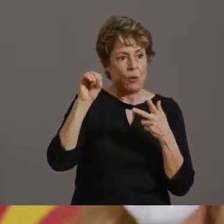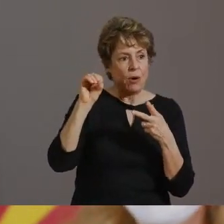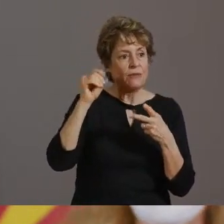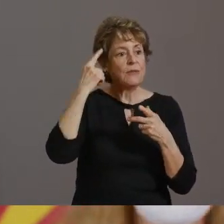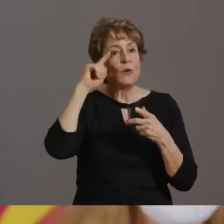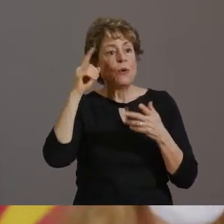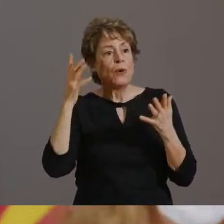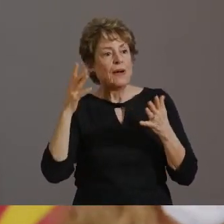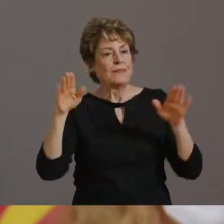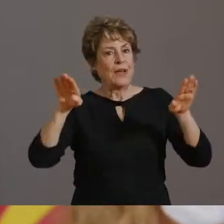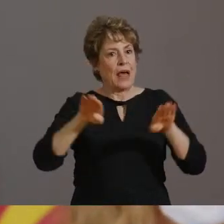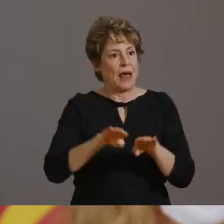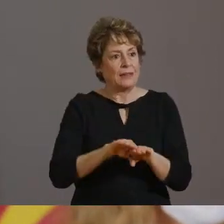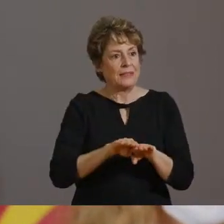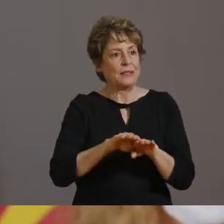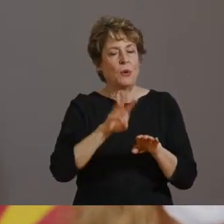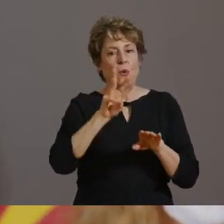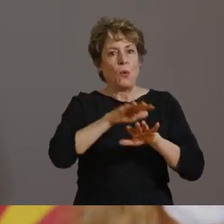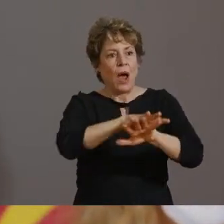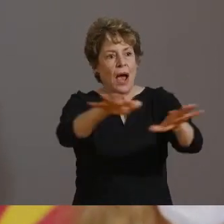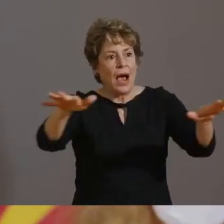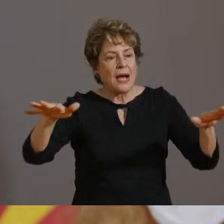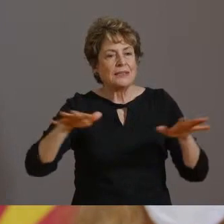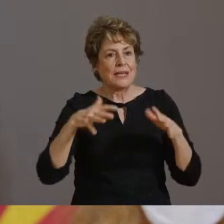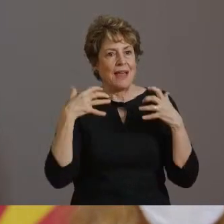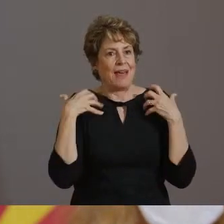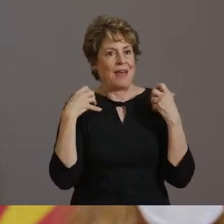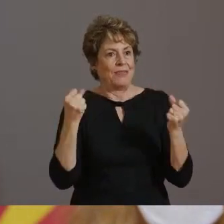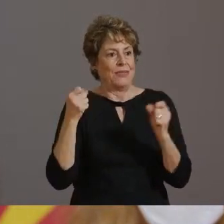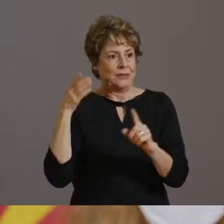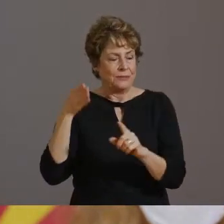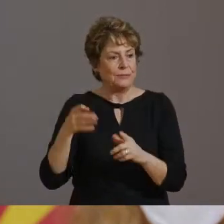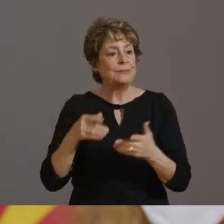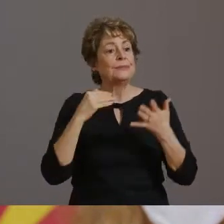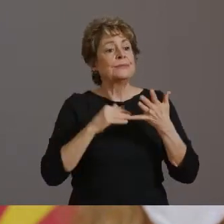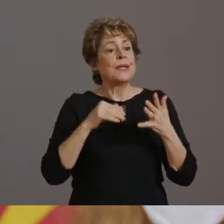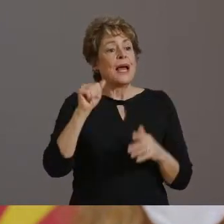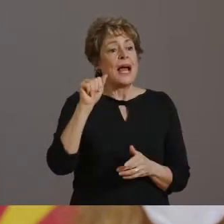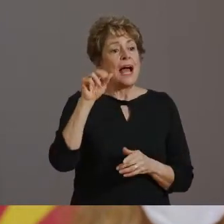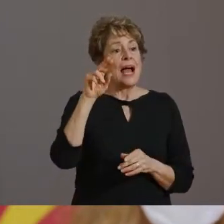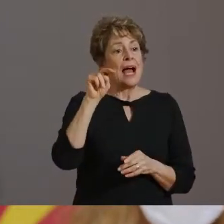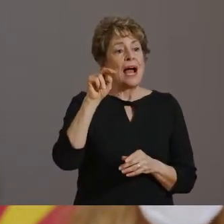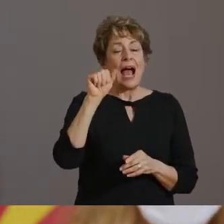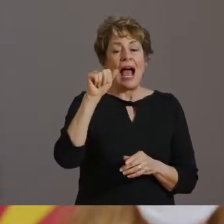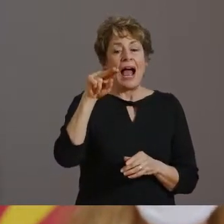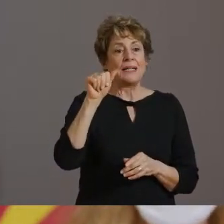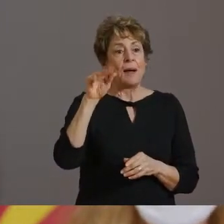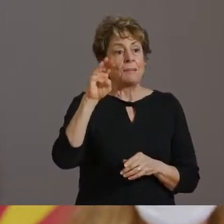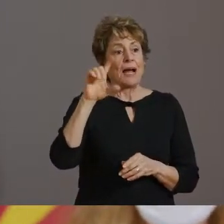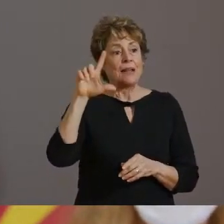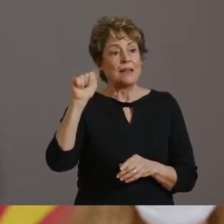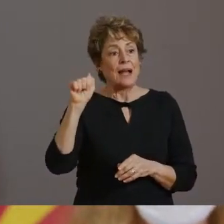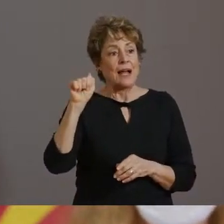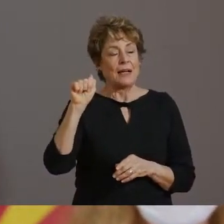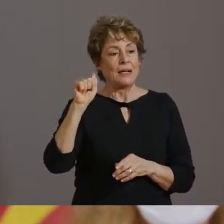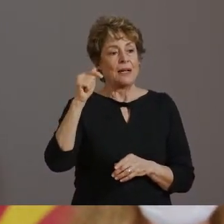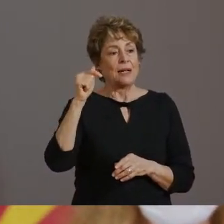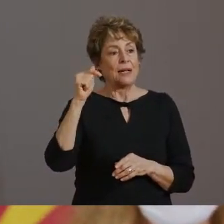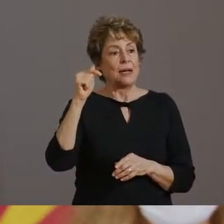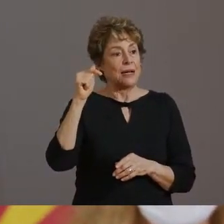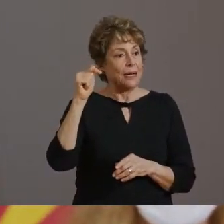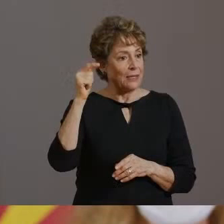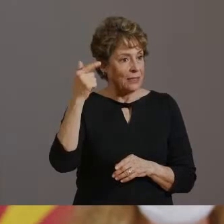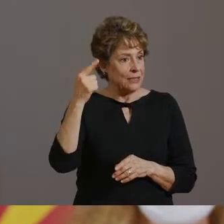Health Equity at Equality Health. We're also joined by Major General Mick McGuire,